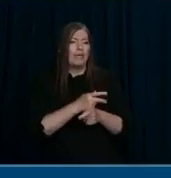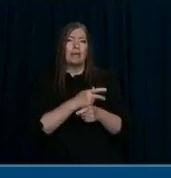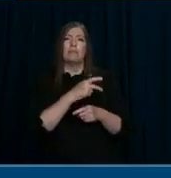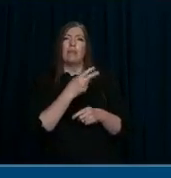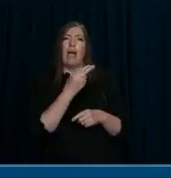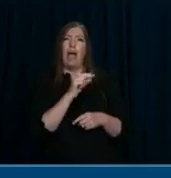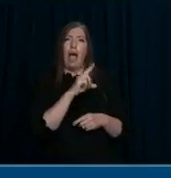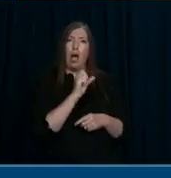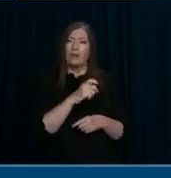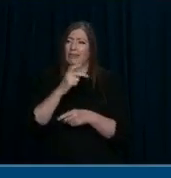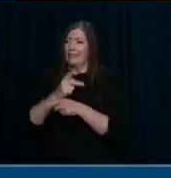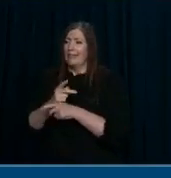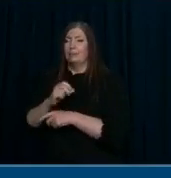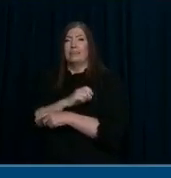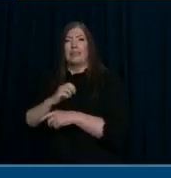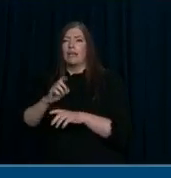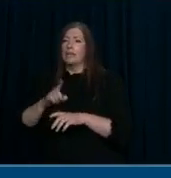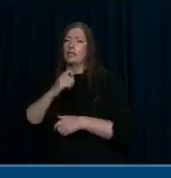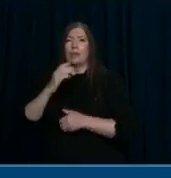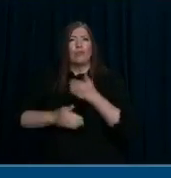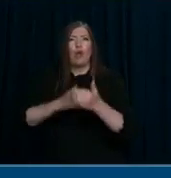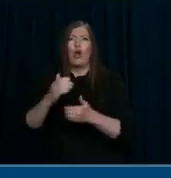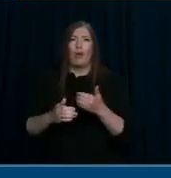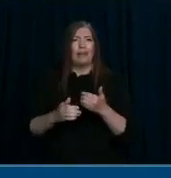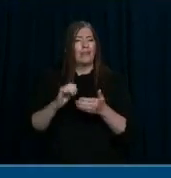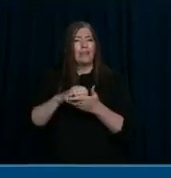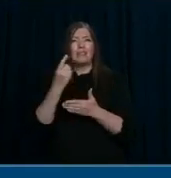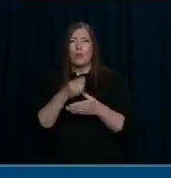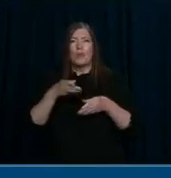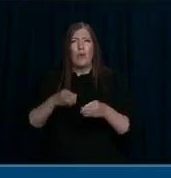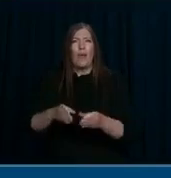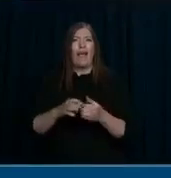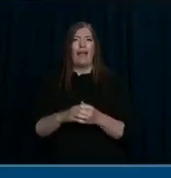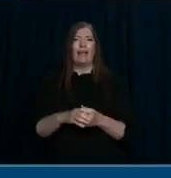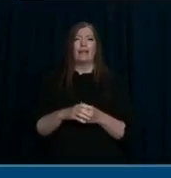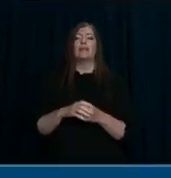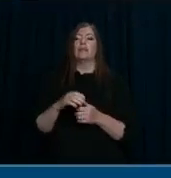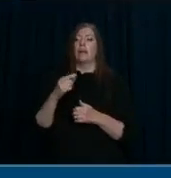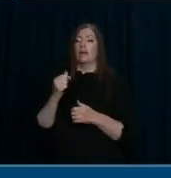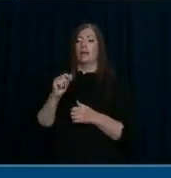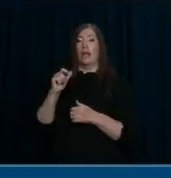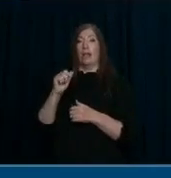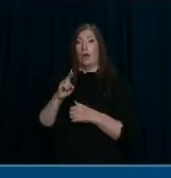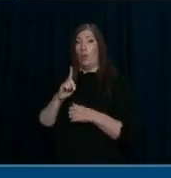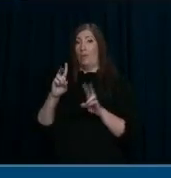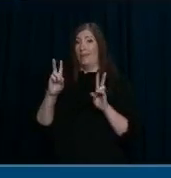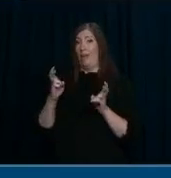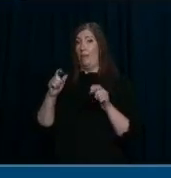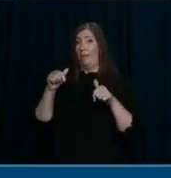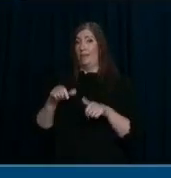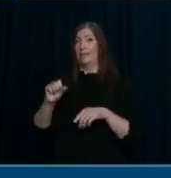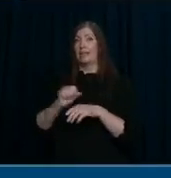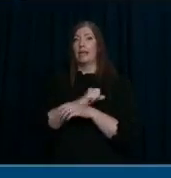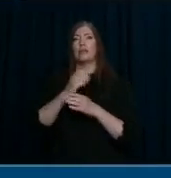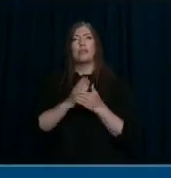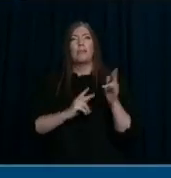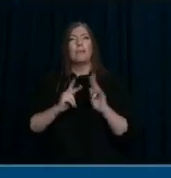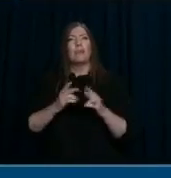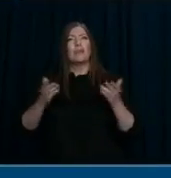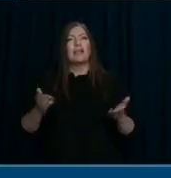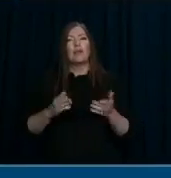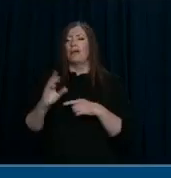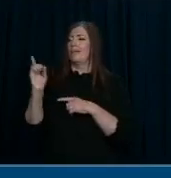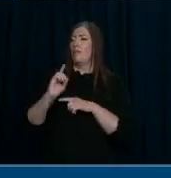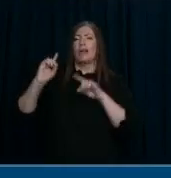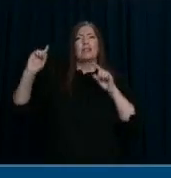House. That is the only way we're going to make progress on these issues. Ms. Galán-Woods, one topic that has come up on the stage is that some of the people on the stage have been Democrats